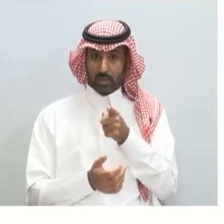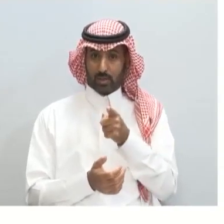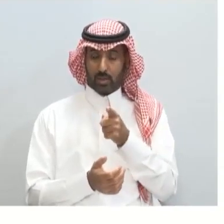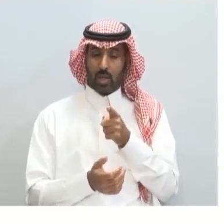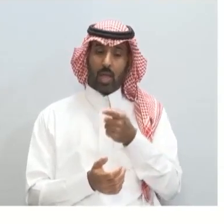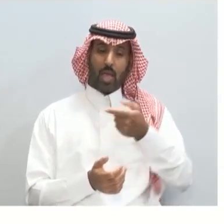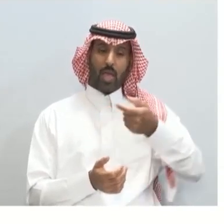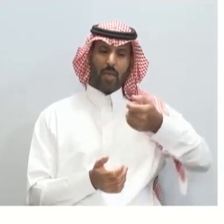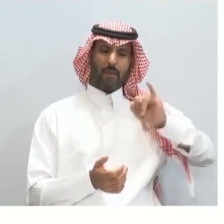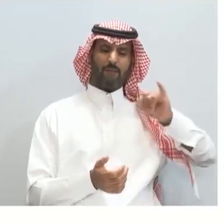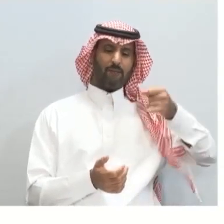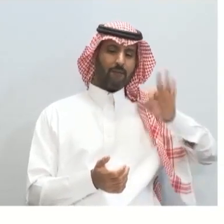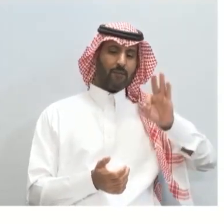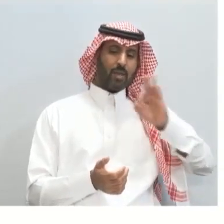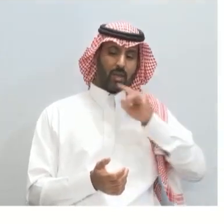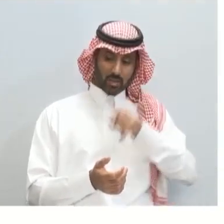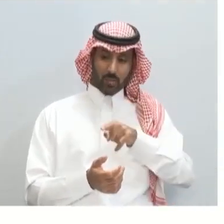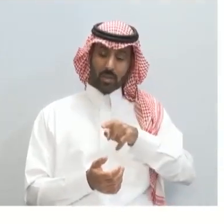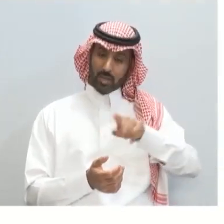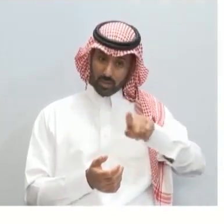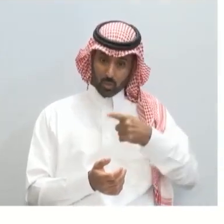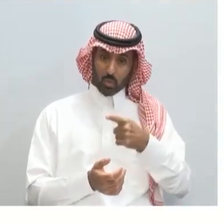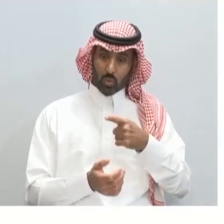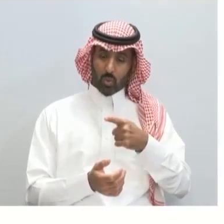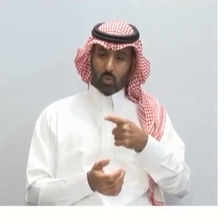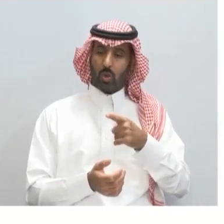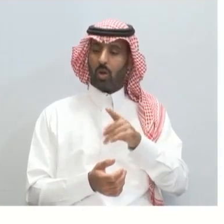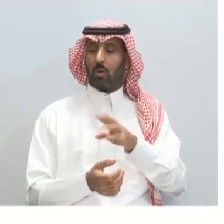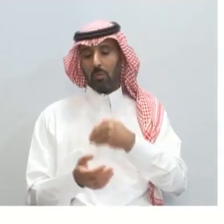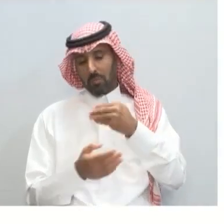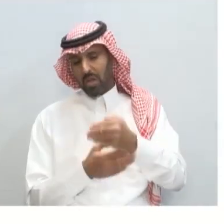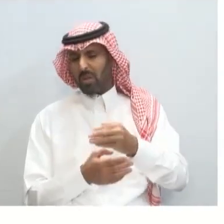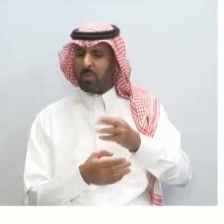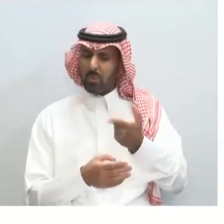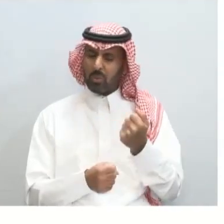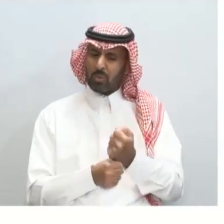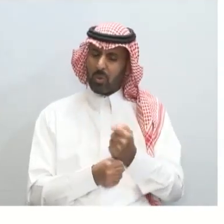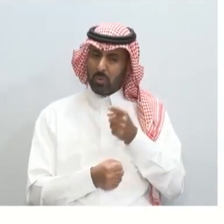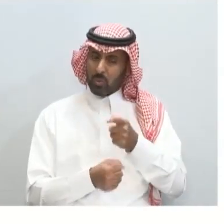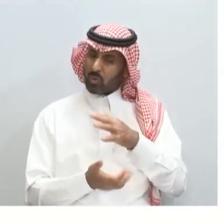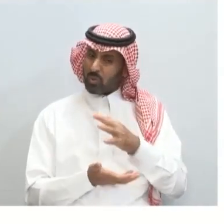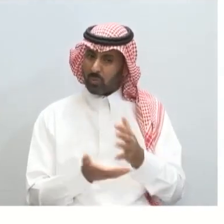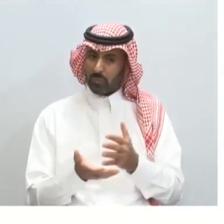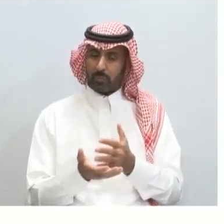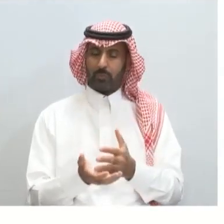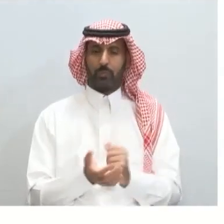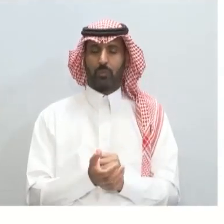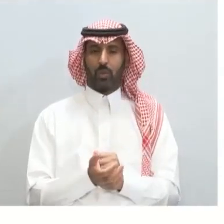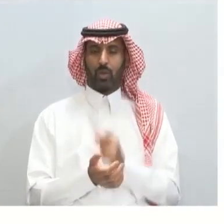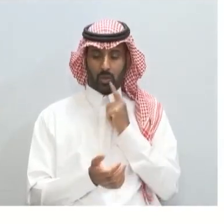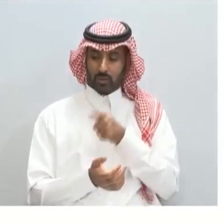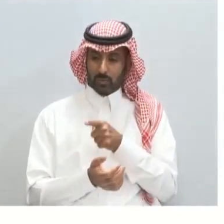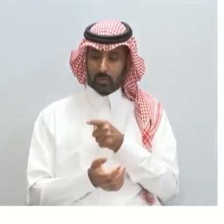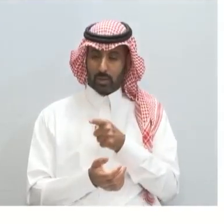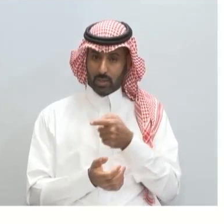if something were true this is what would what you would do if something if something were